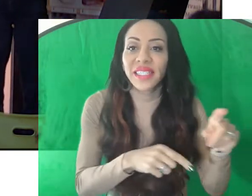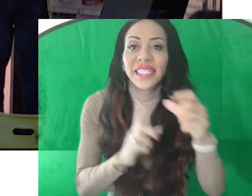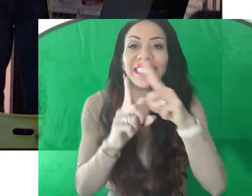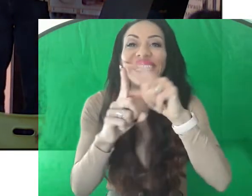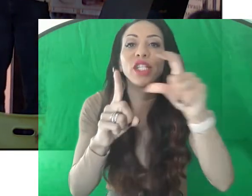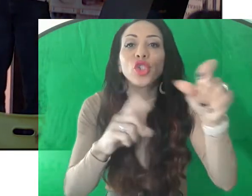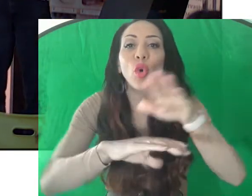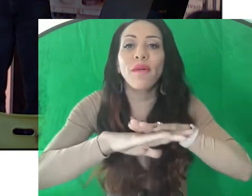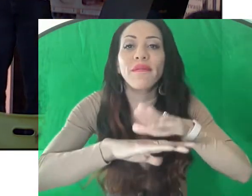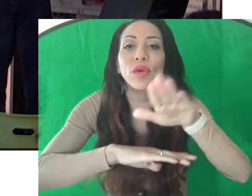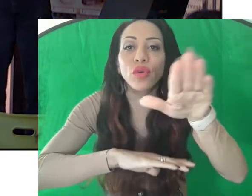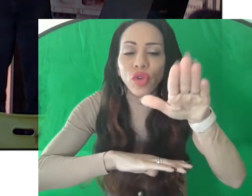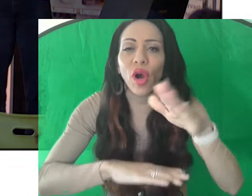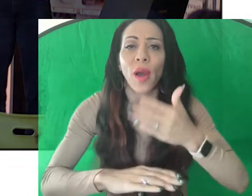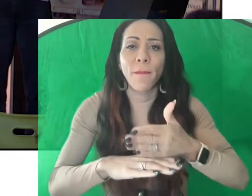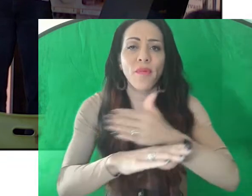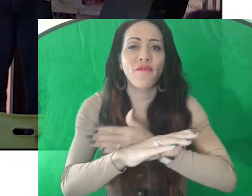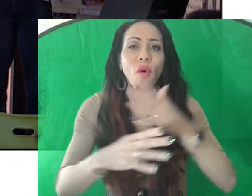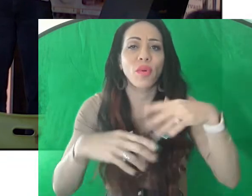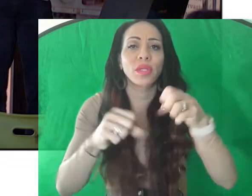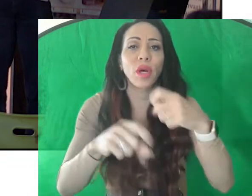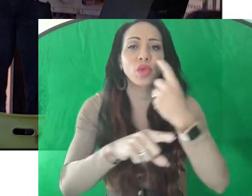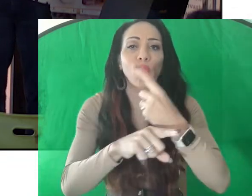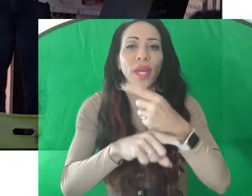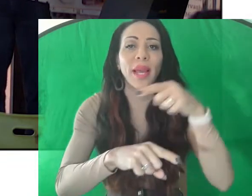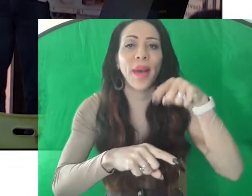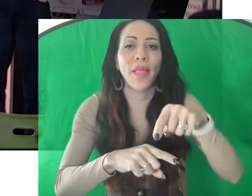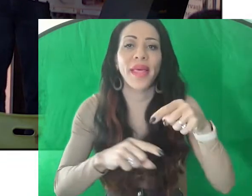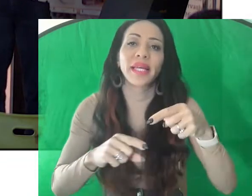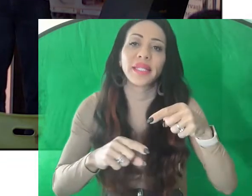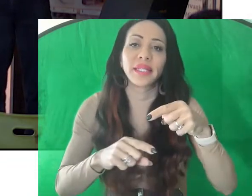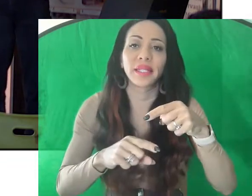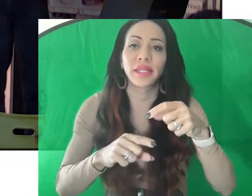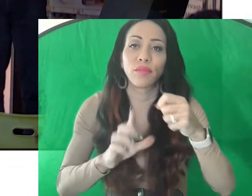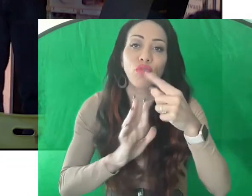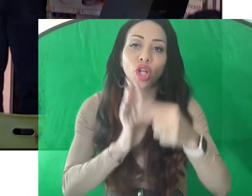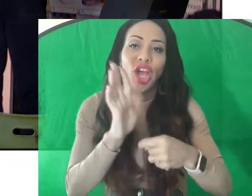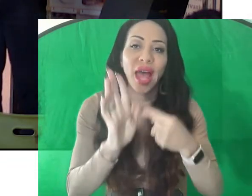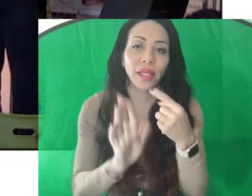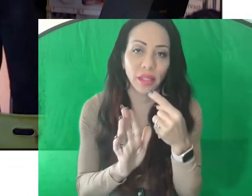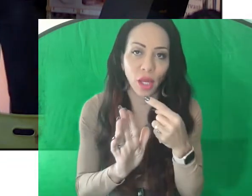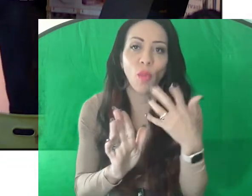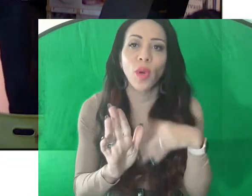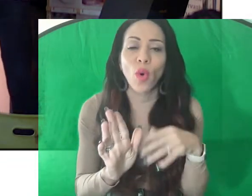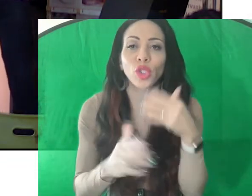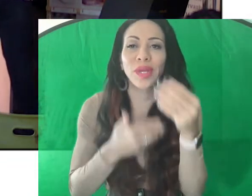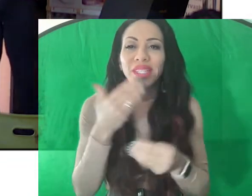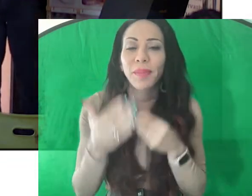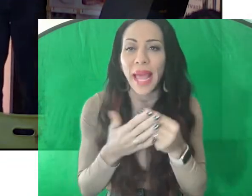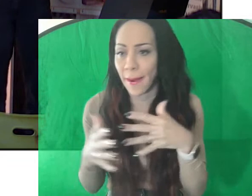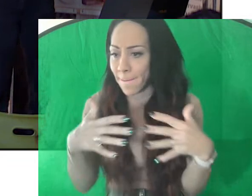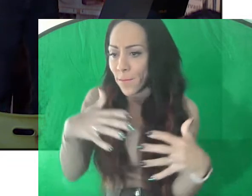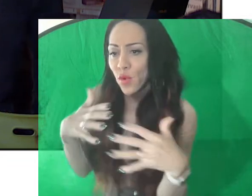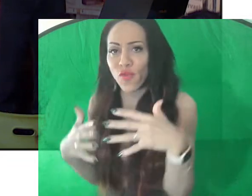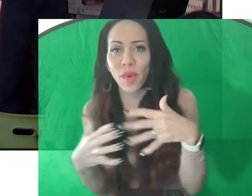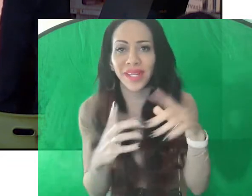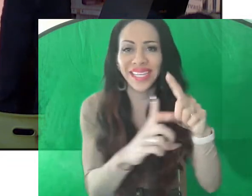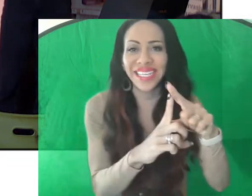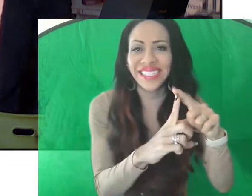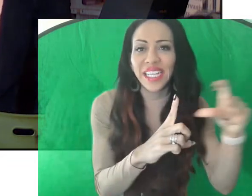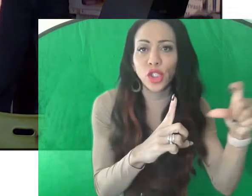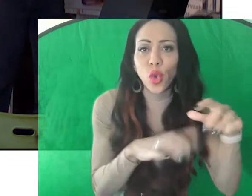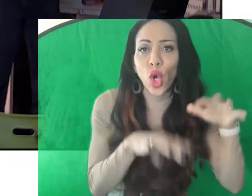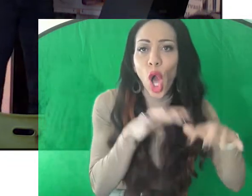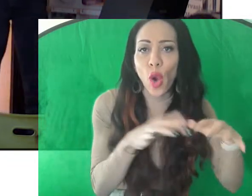jump into talking a bit more about the program, we wanted to give you an idea of how these two things go together, because that's often the first question that people ask.